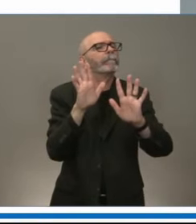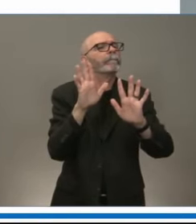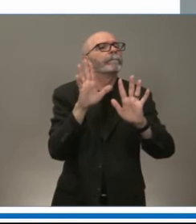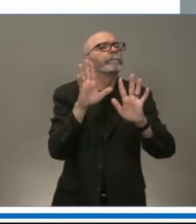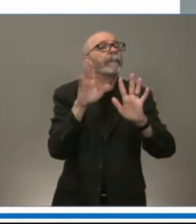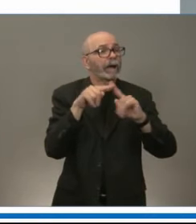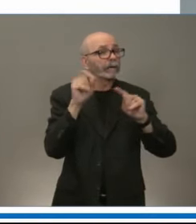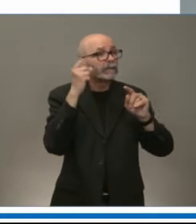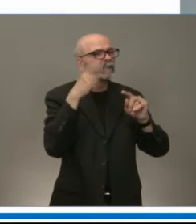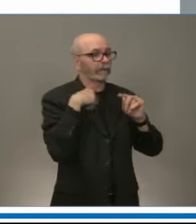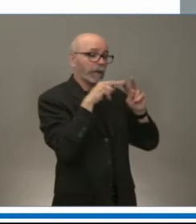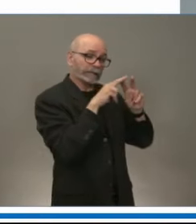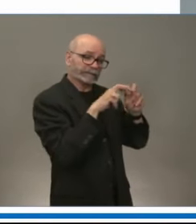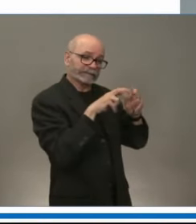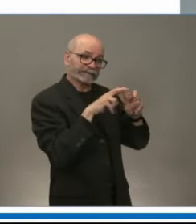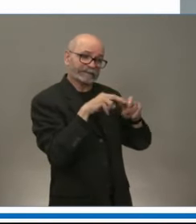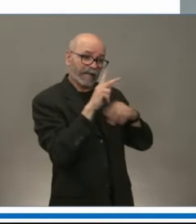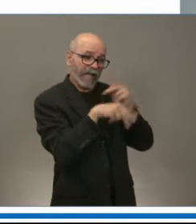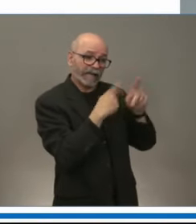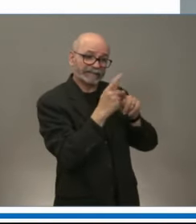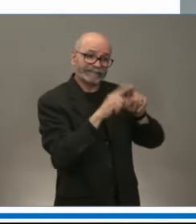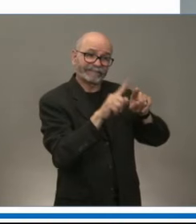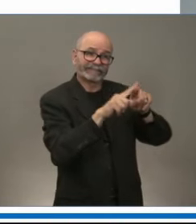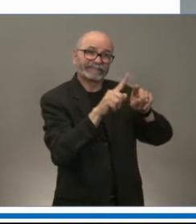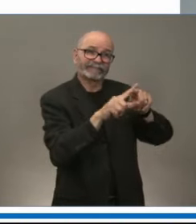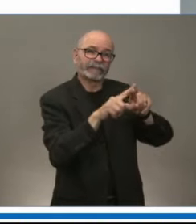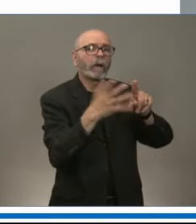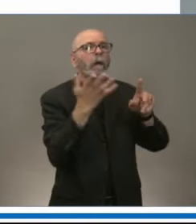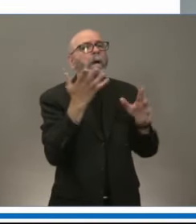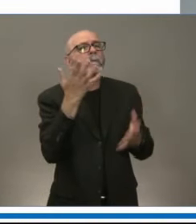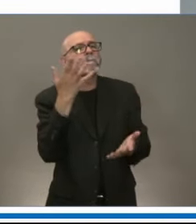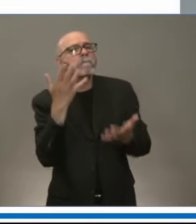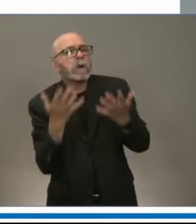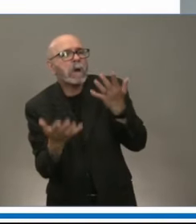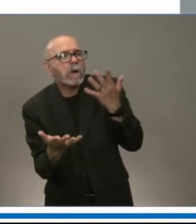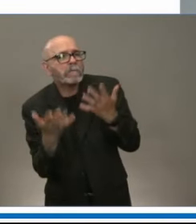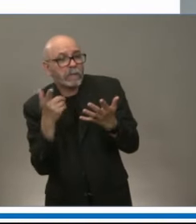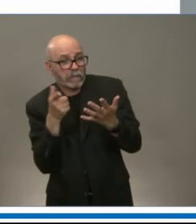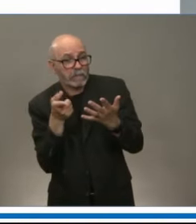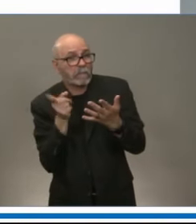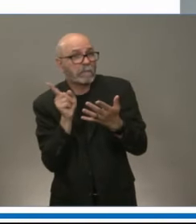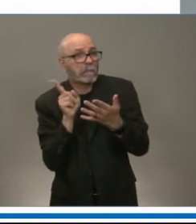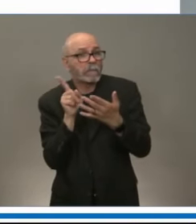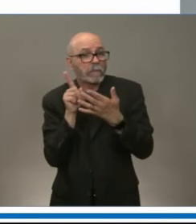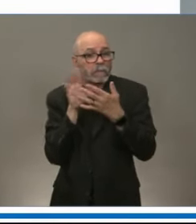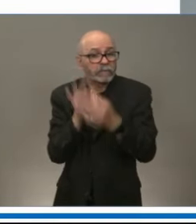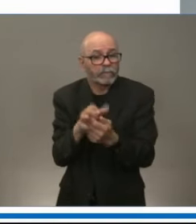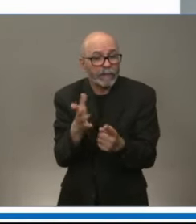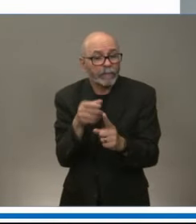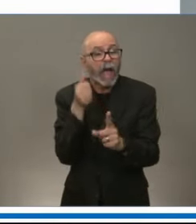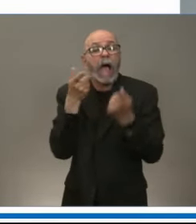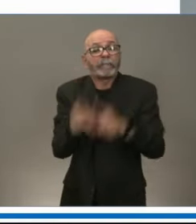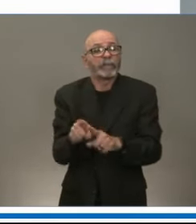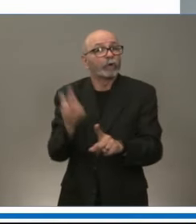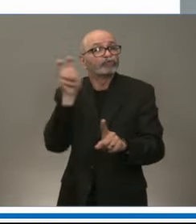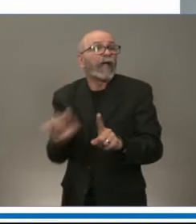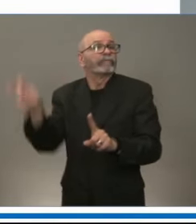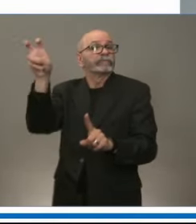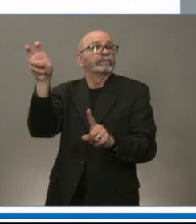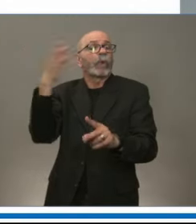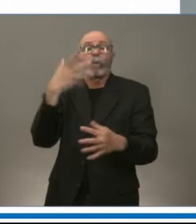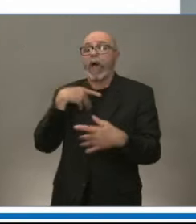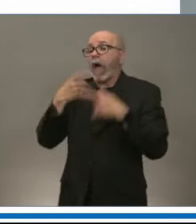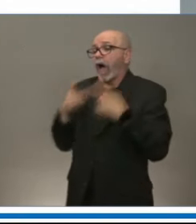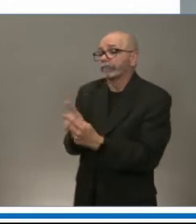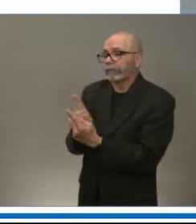that they're going to be related to travel or a known case. But we haven't reached the end of the investigation yet. But it's